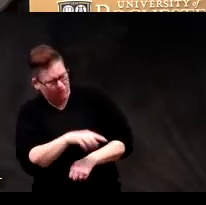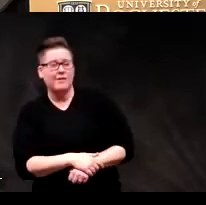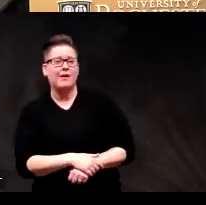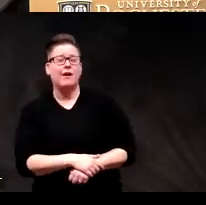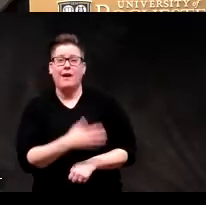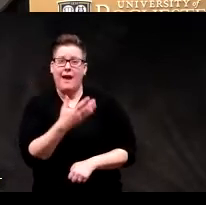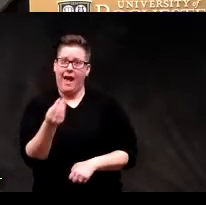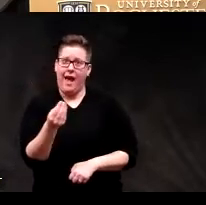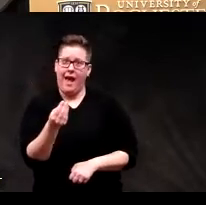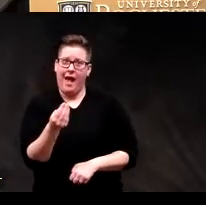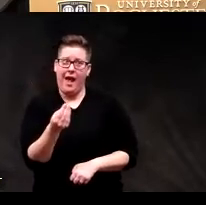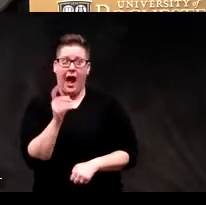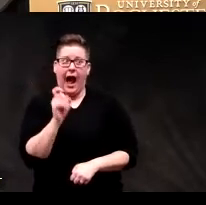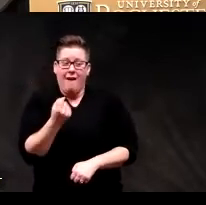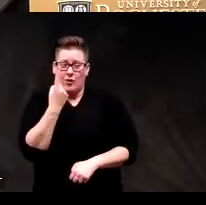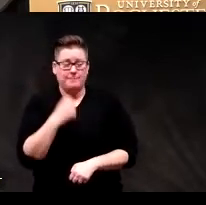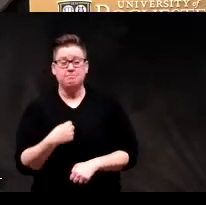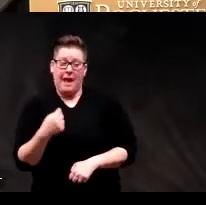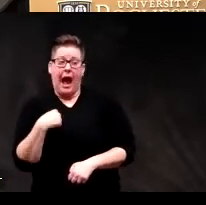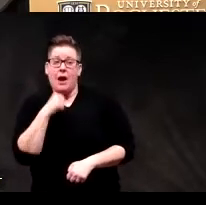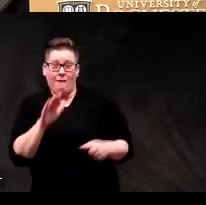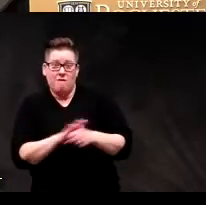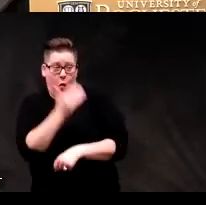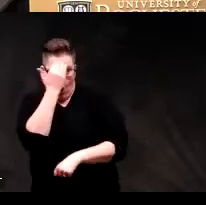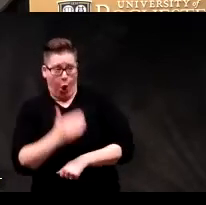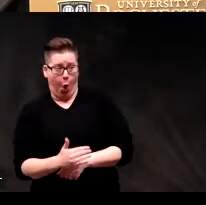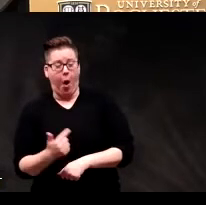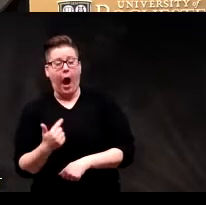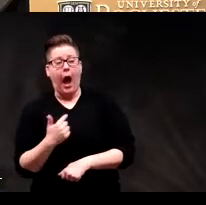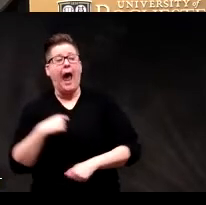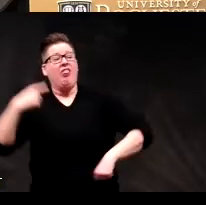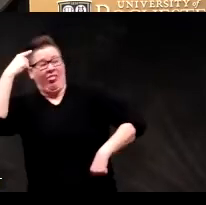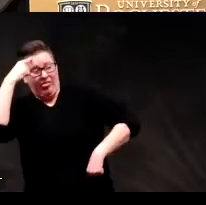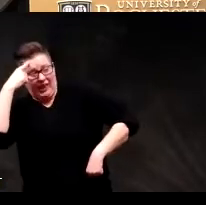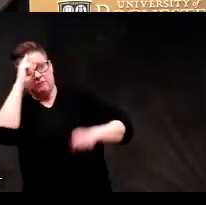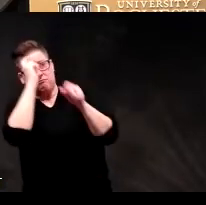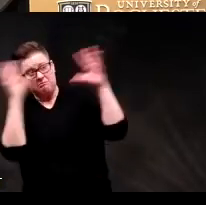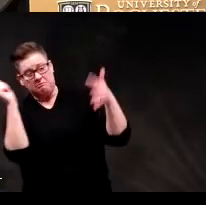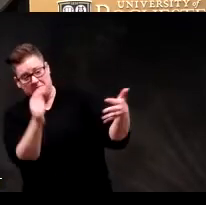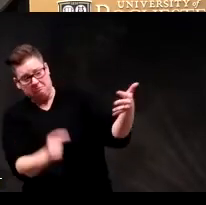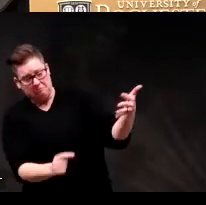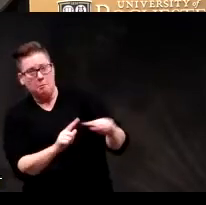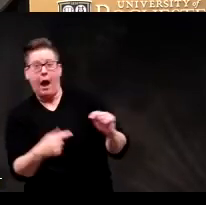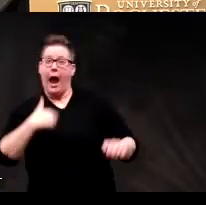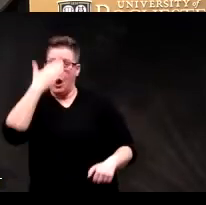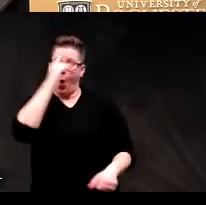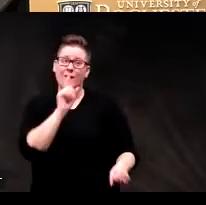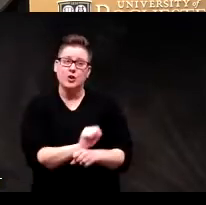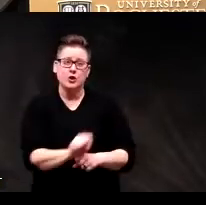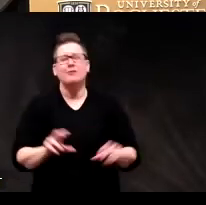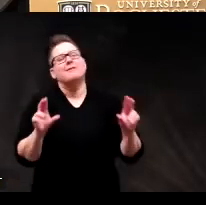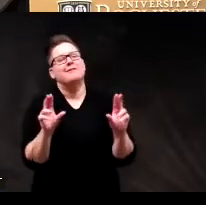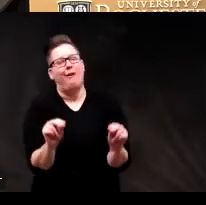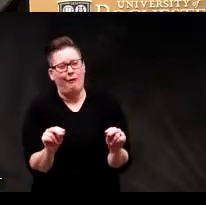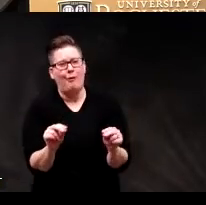to respect that we don't know. You can imagine what things are like, but you really don't know. And so